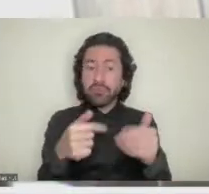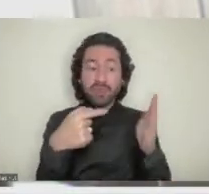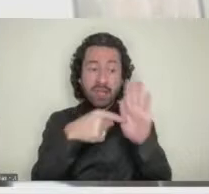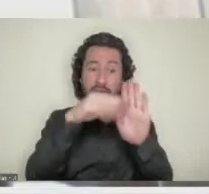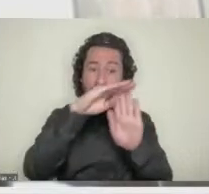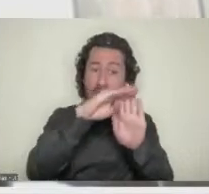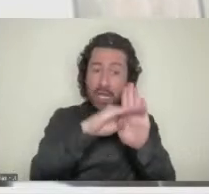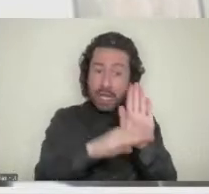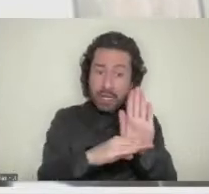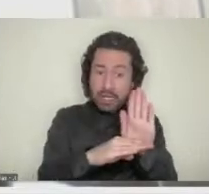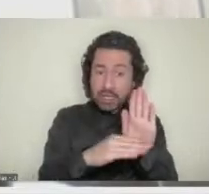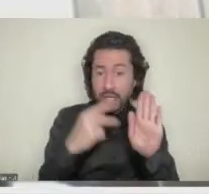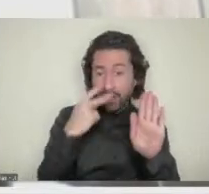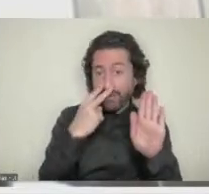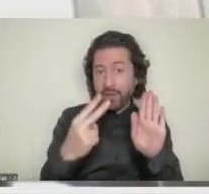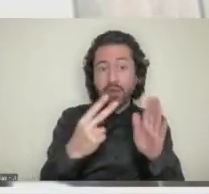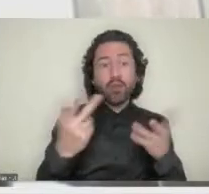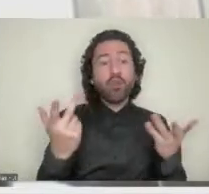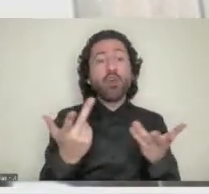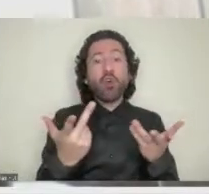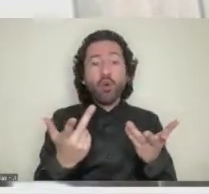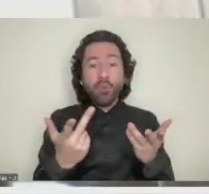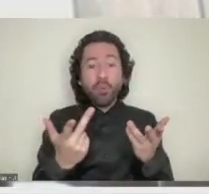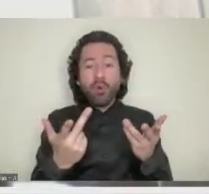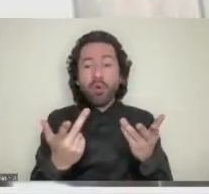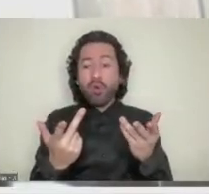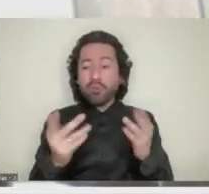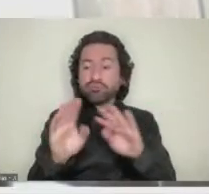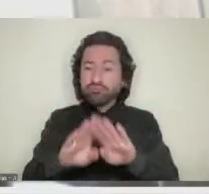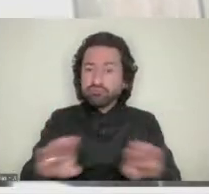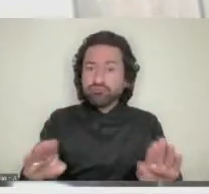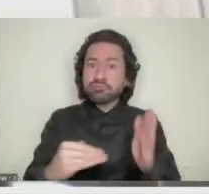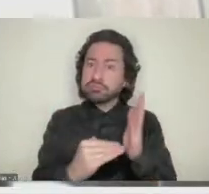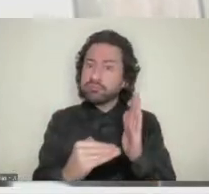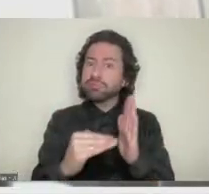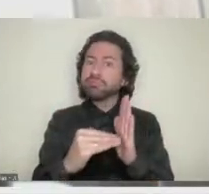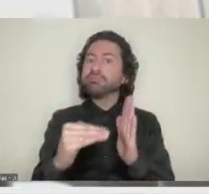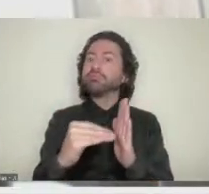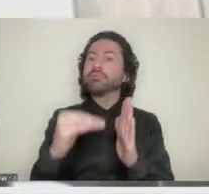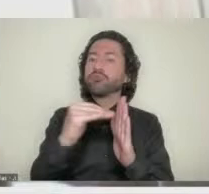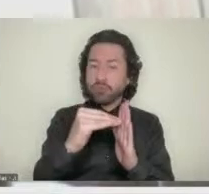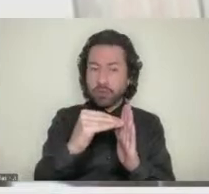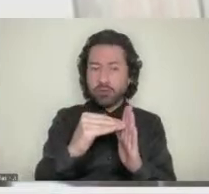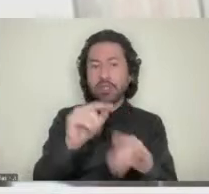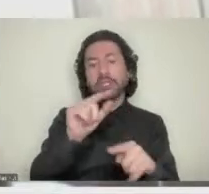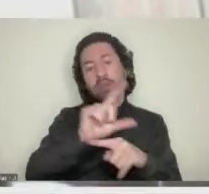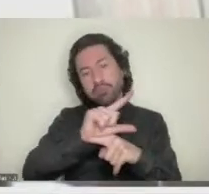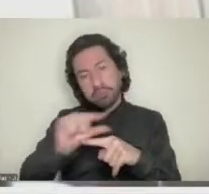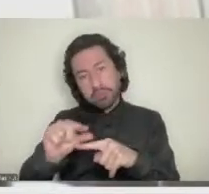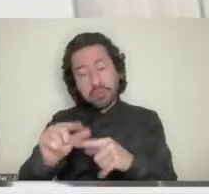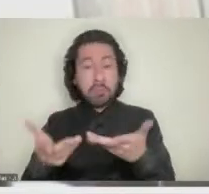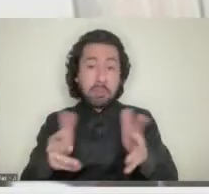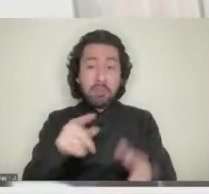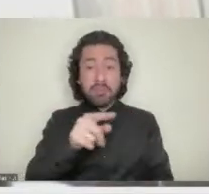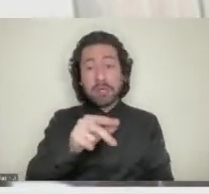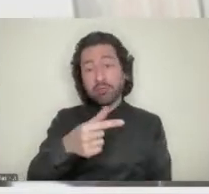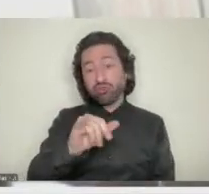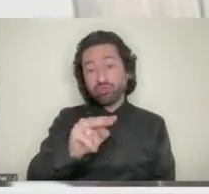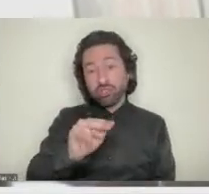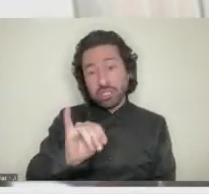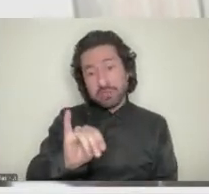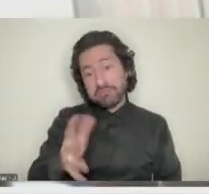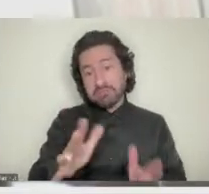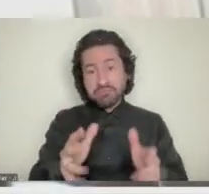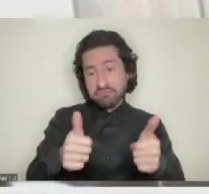to income and goes down as the educational level goes up. And so this Gini